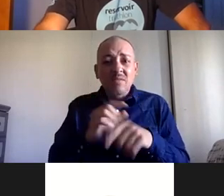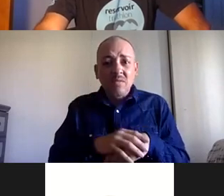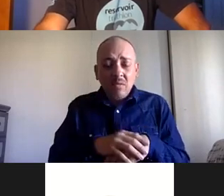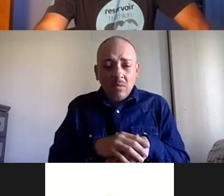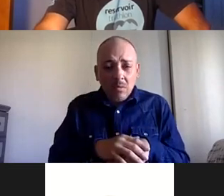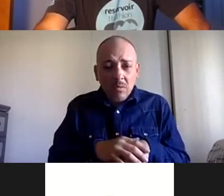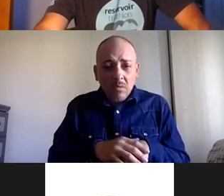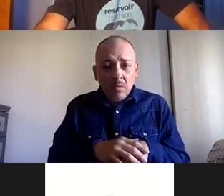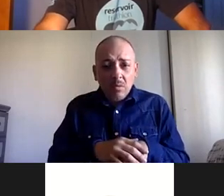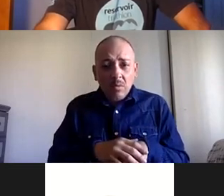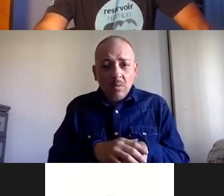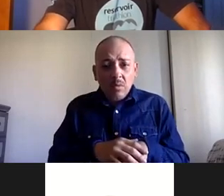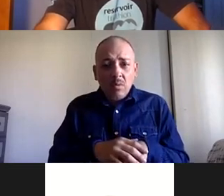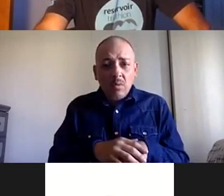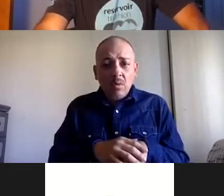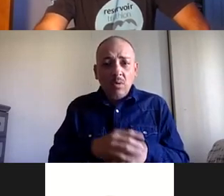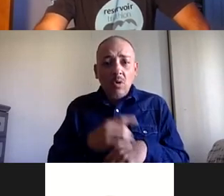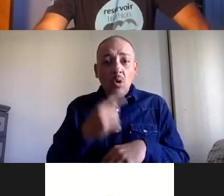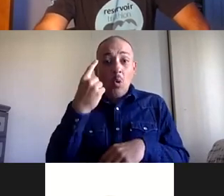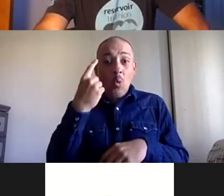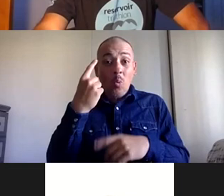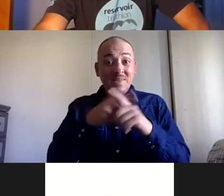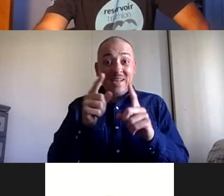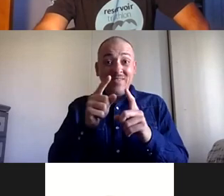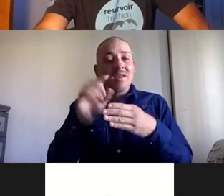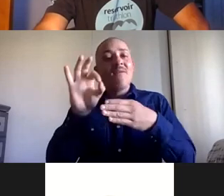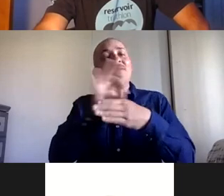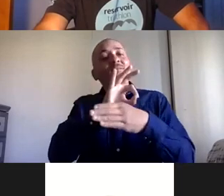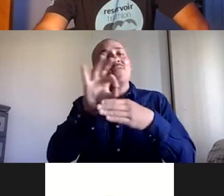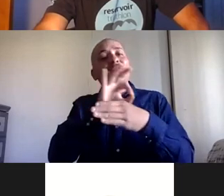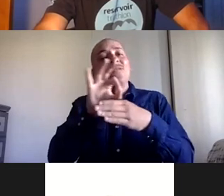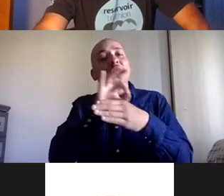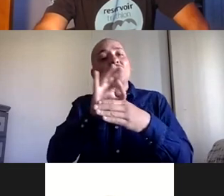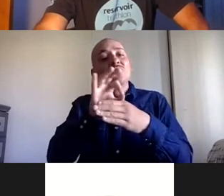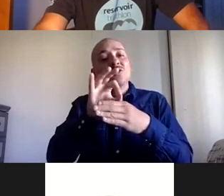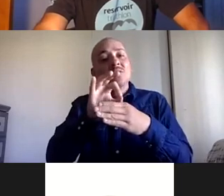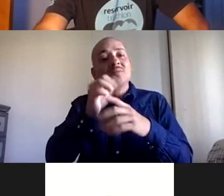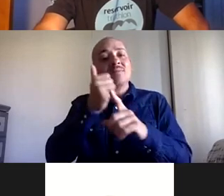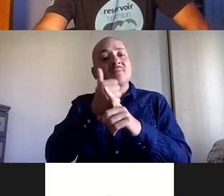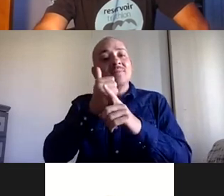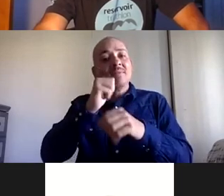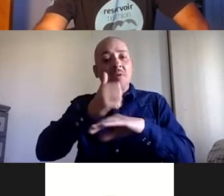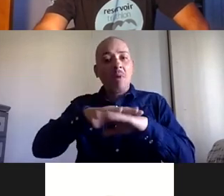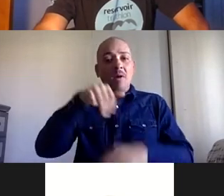multiplied by gamma, which is written as a y here